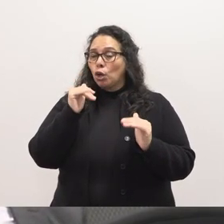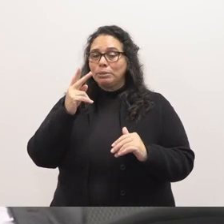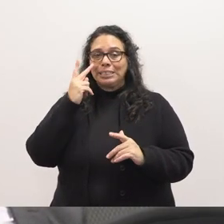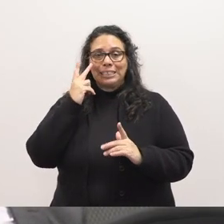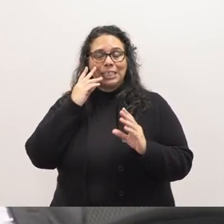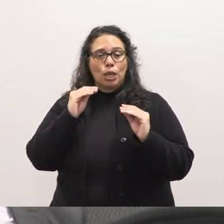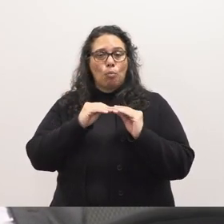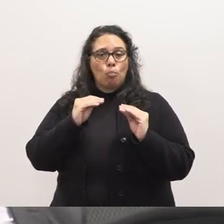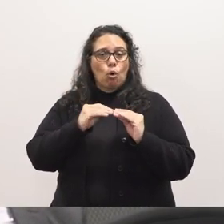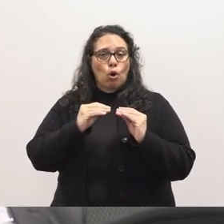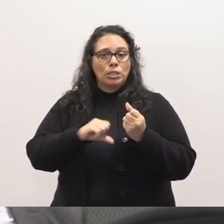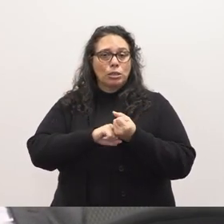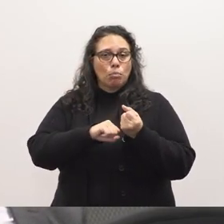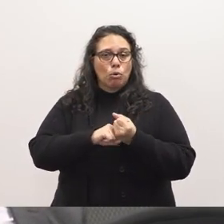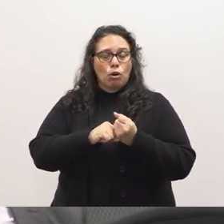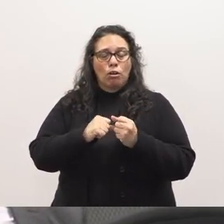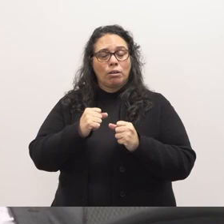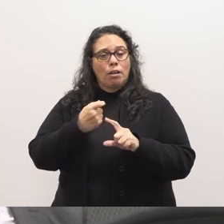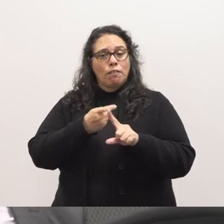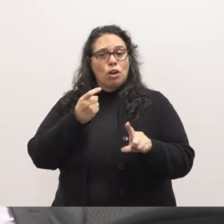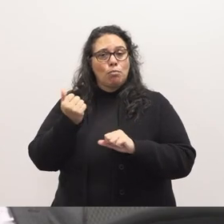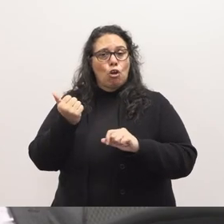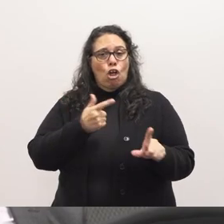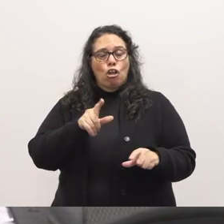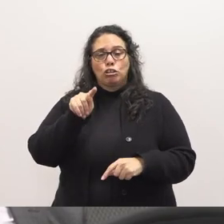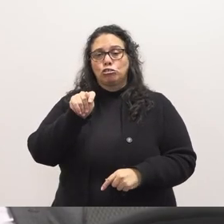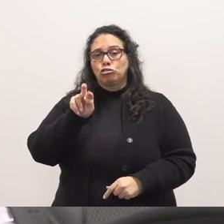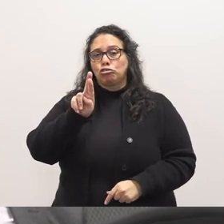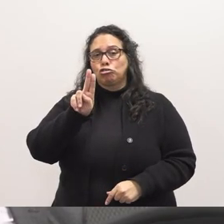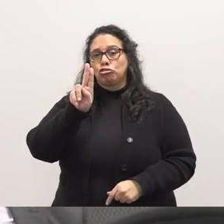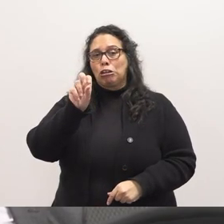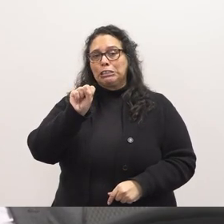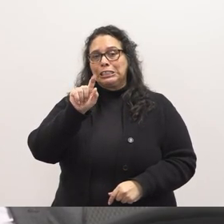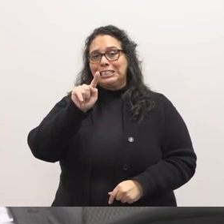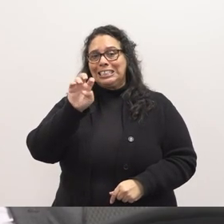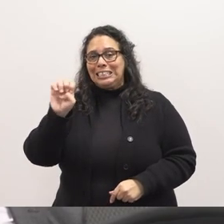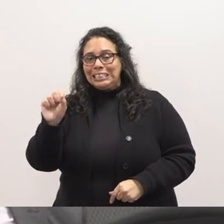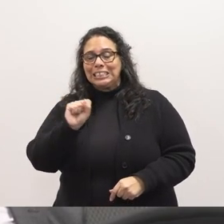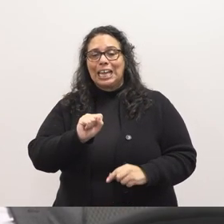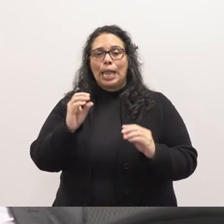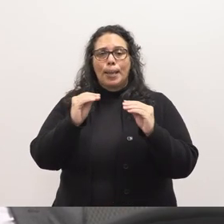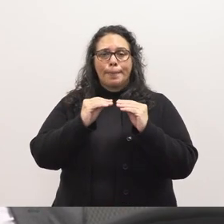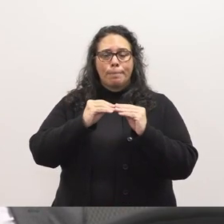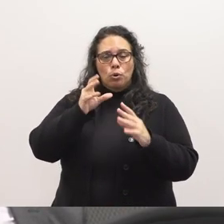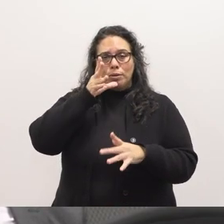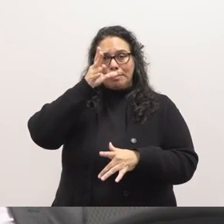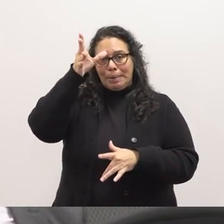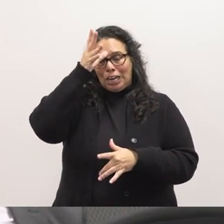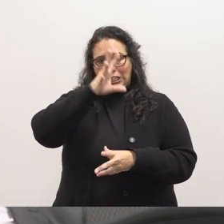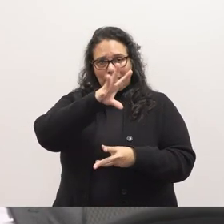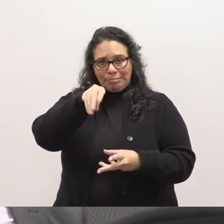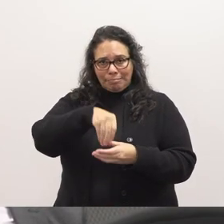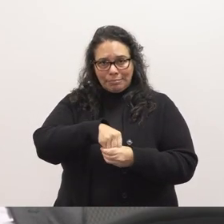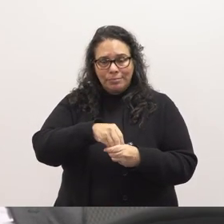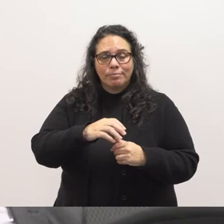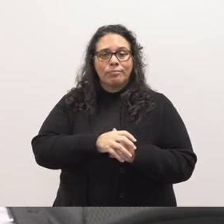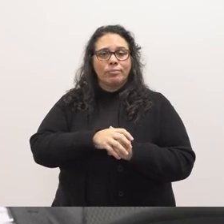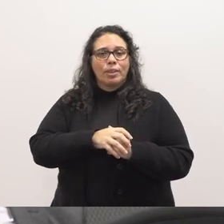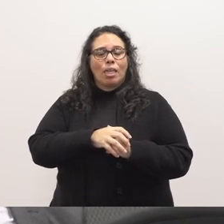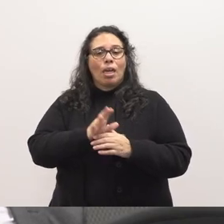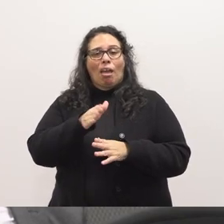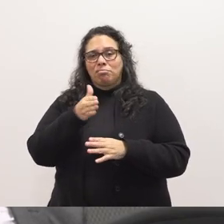vocal support from all our trustees and more parent and community organizing efforts for community schools. On a side